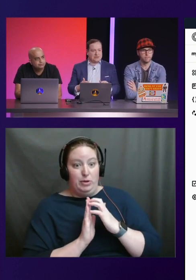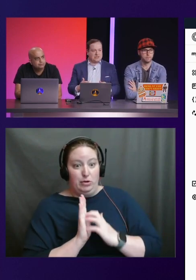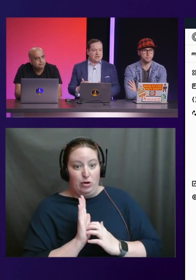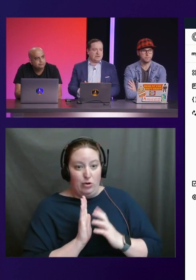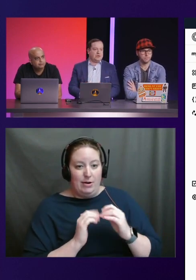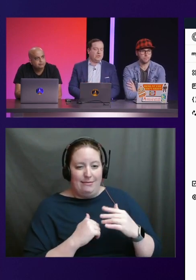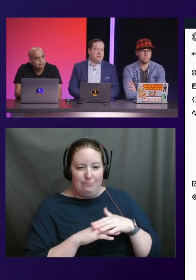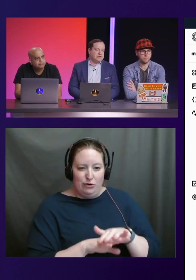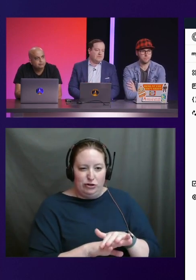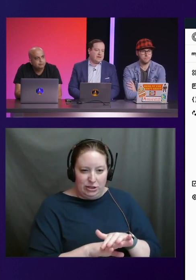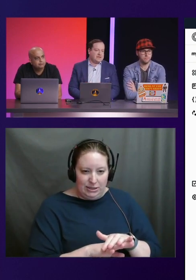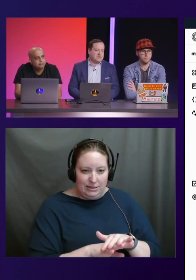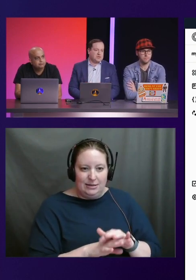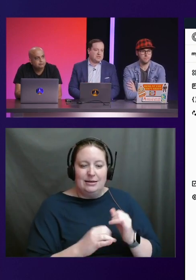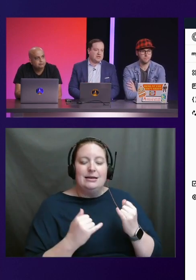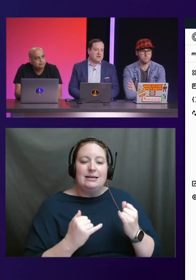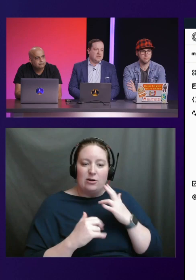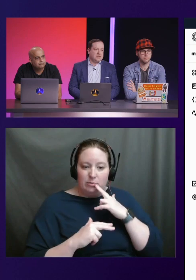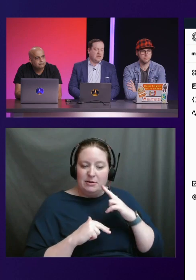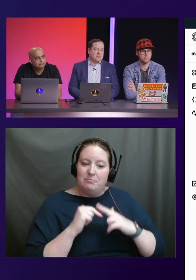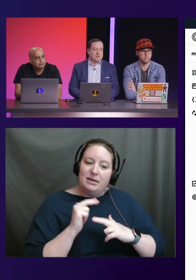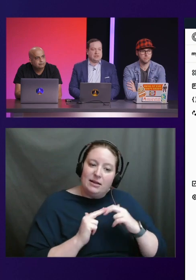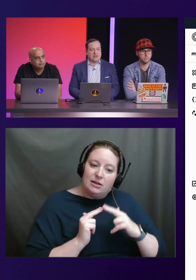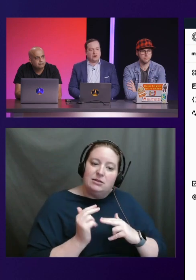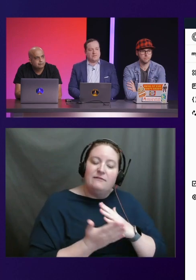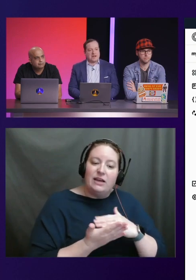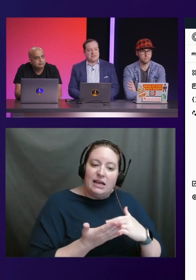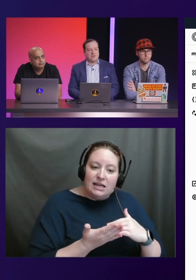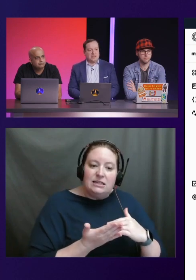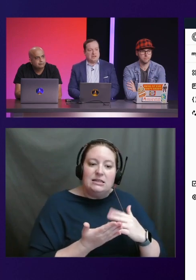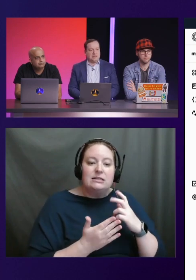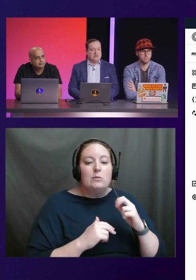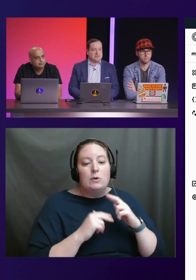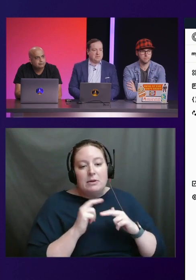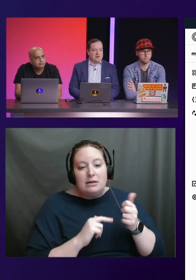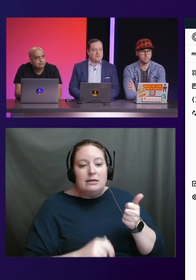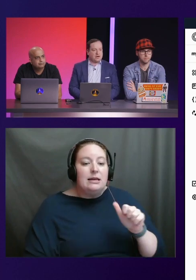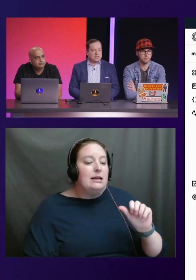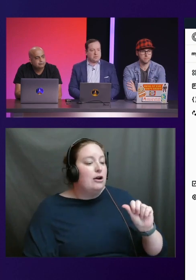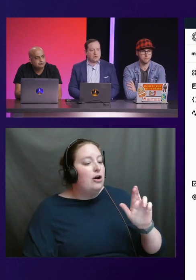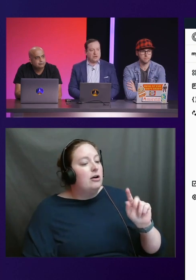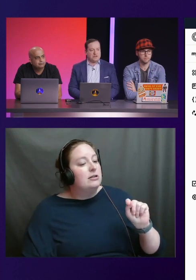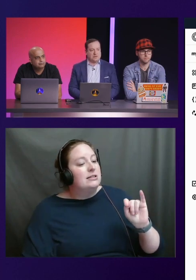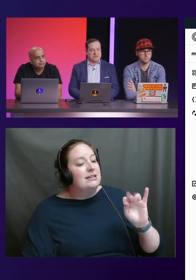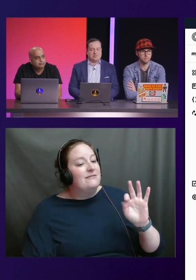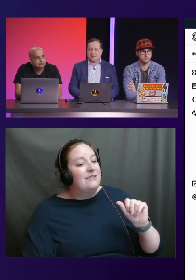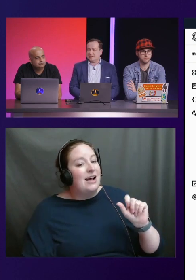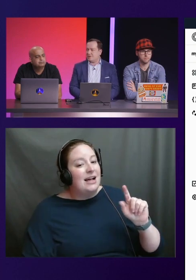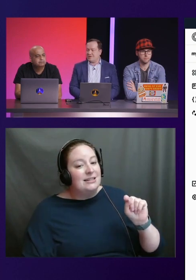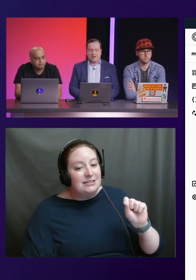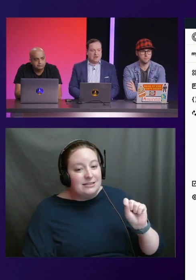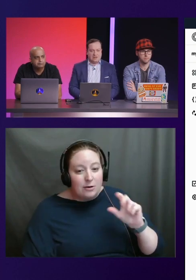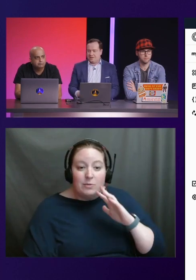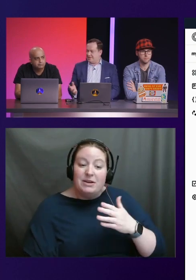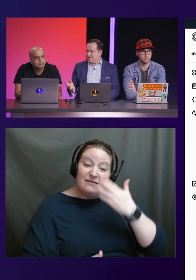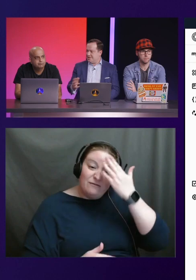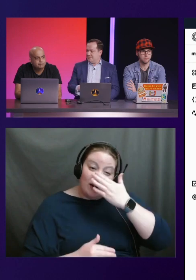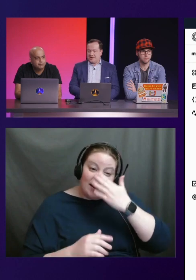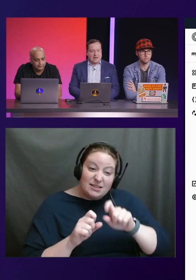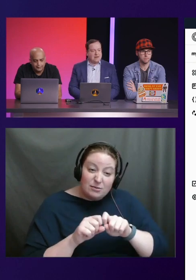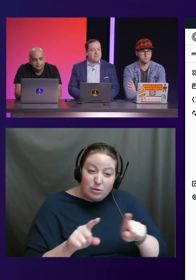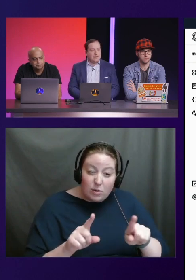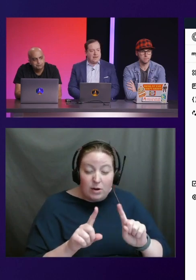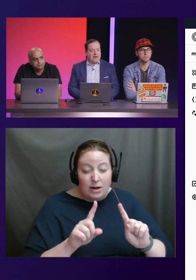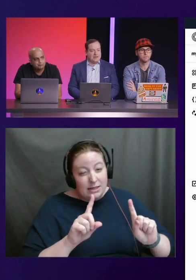And now it's going to go through a build phase where it's going to build any artifacts that we need. There's going to be a front end deploy. There's going to be some tests that are run, like the tests that